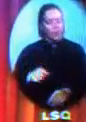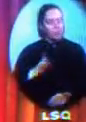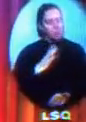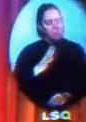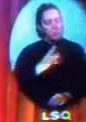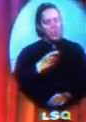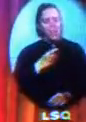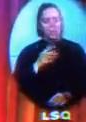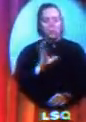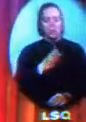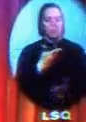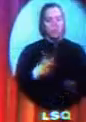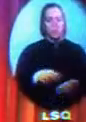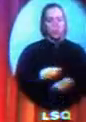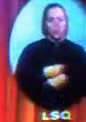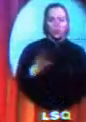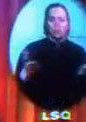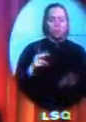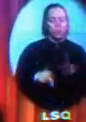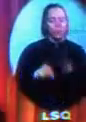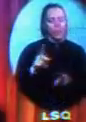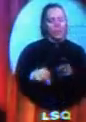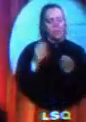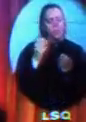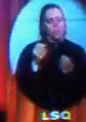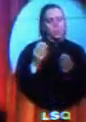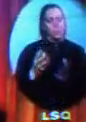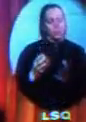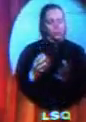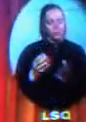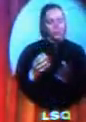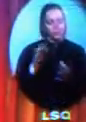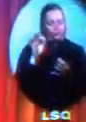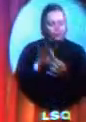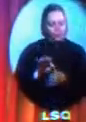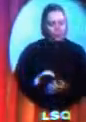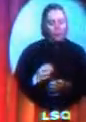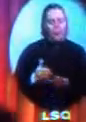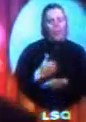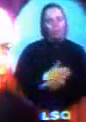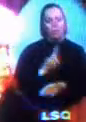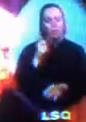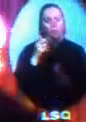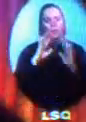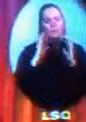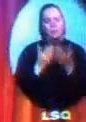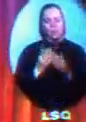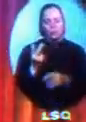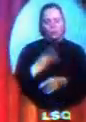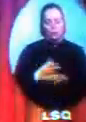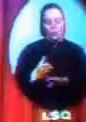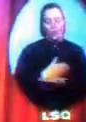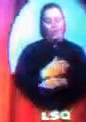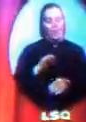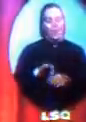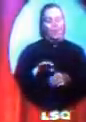December 1st. Why are the Conservatives so desperately trying to hide Julian Fantino and his expenses?